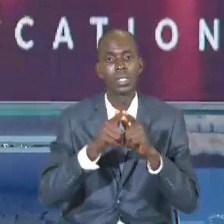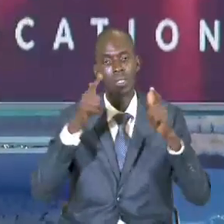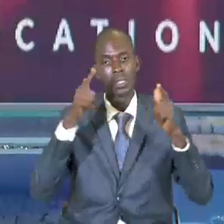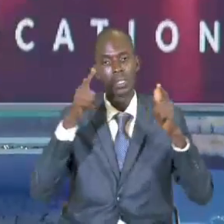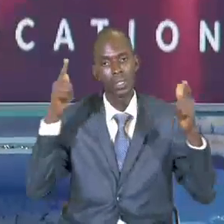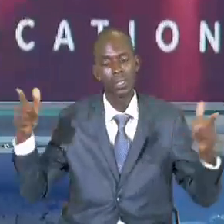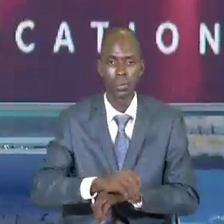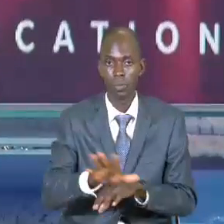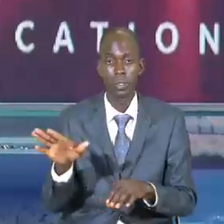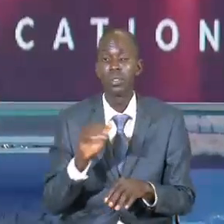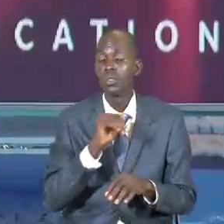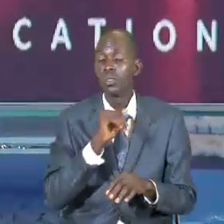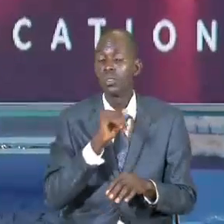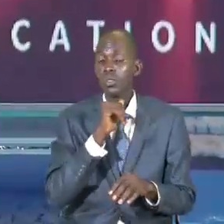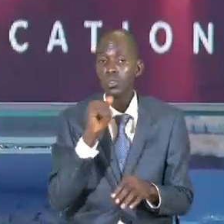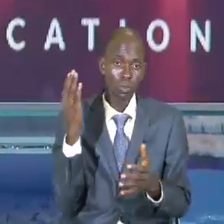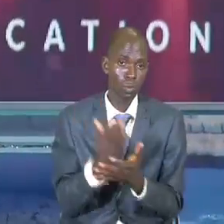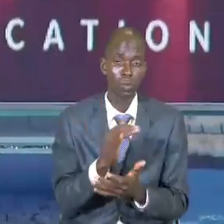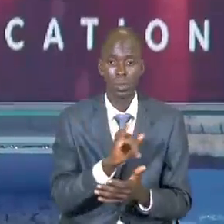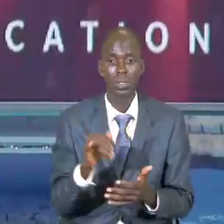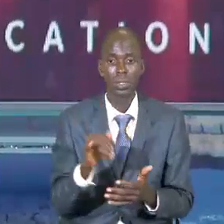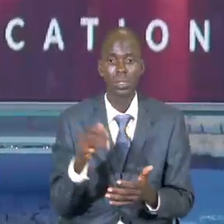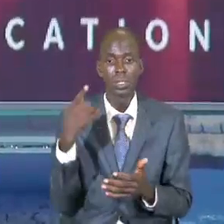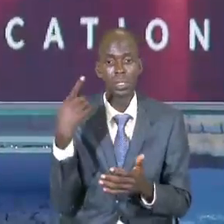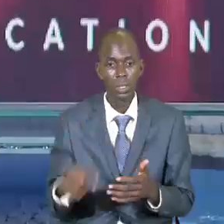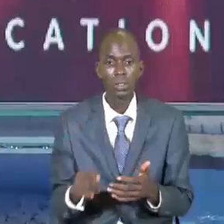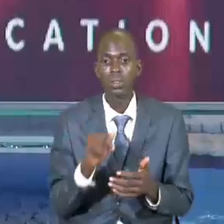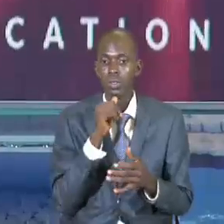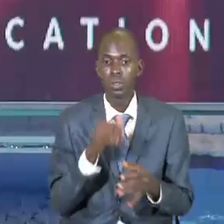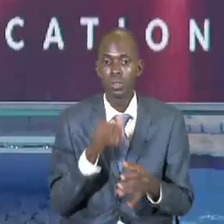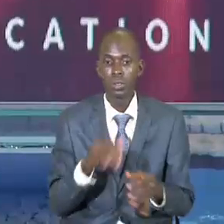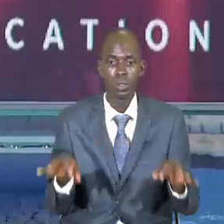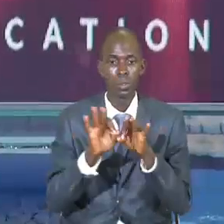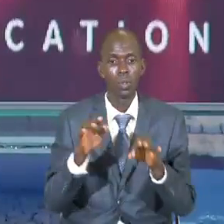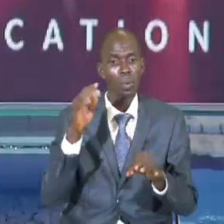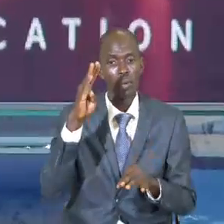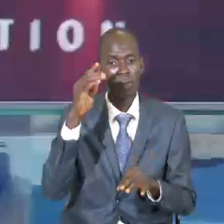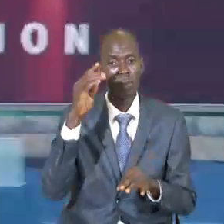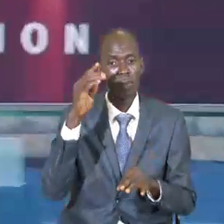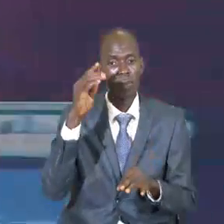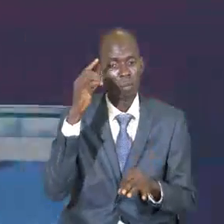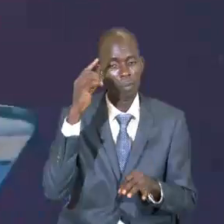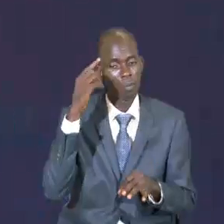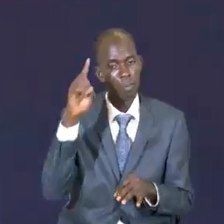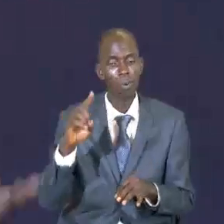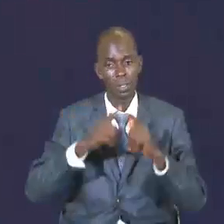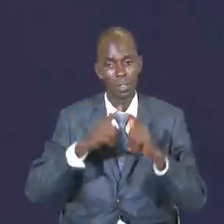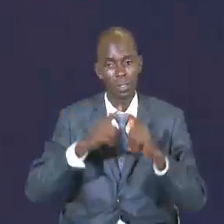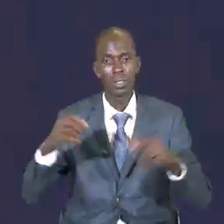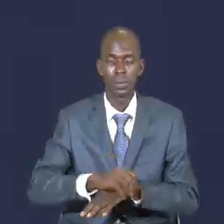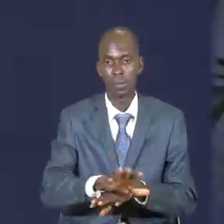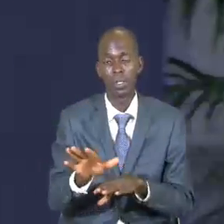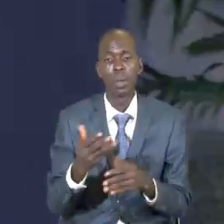Interrupting the insignificant for an incredible influence. Before you become an